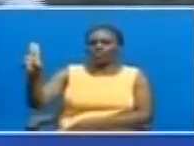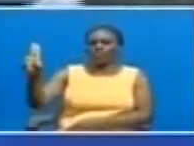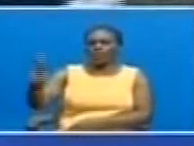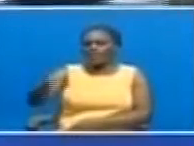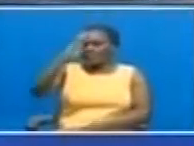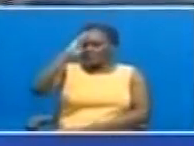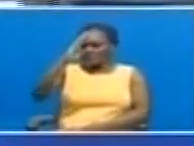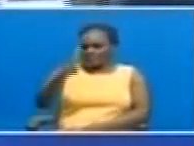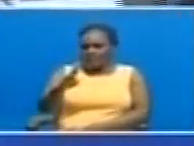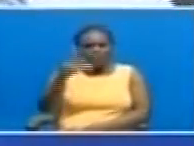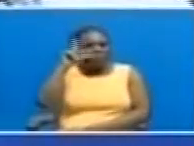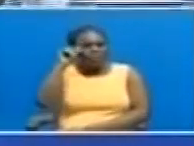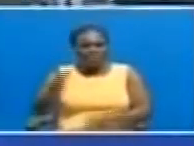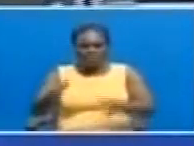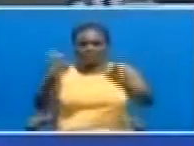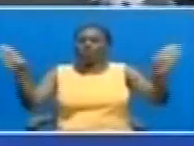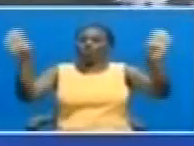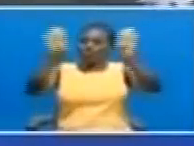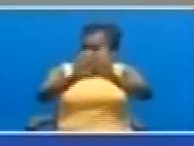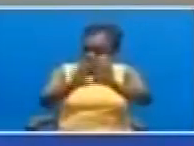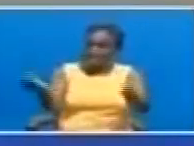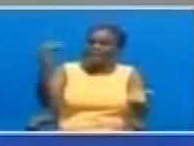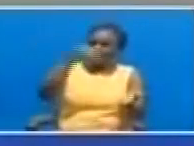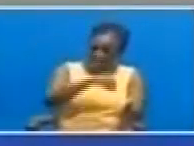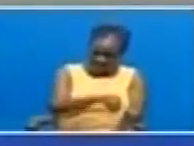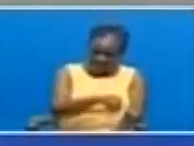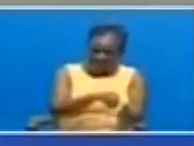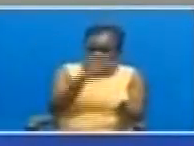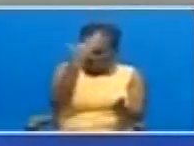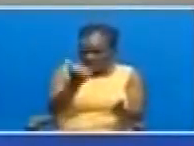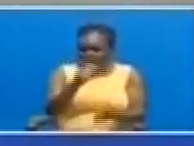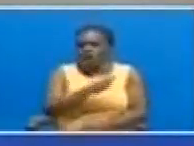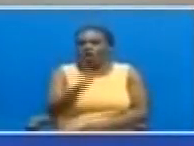On Sunday, Mombasa Road will be closed at 2 p.m. in preparation for